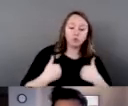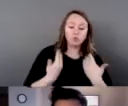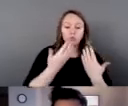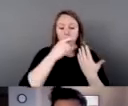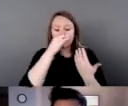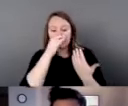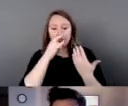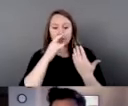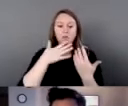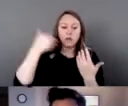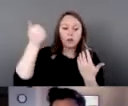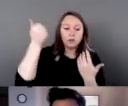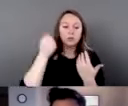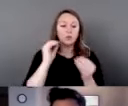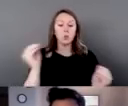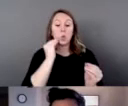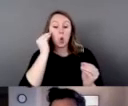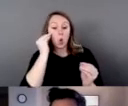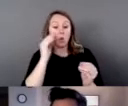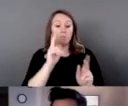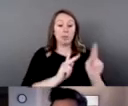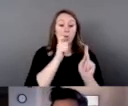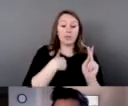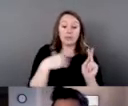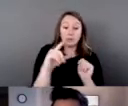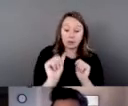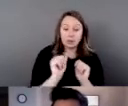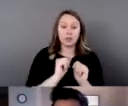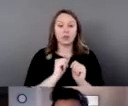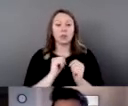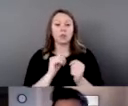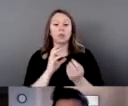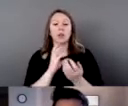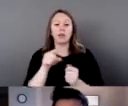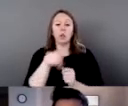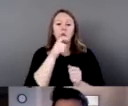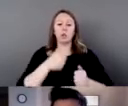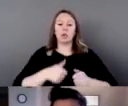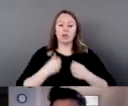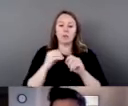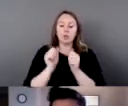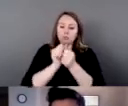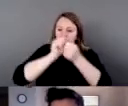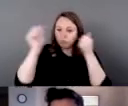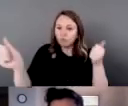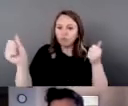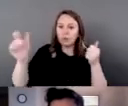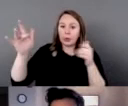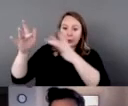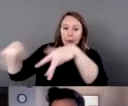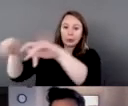homeless, disabled, and those that live in like rural locations. I also examine